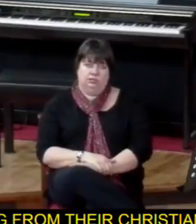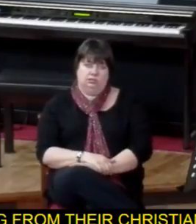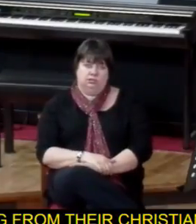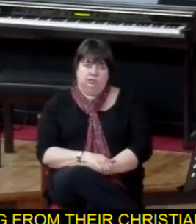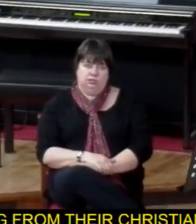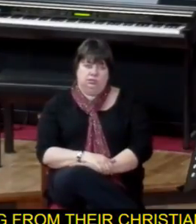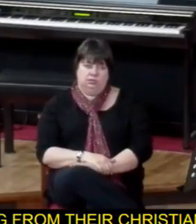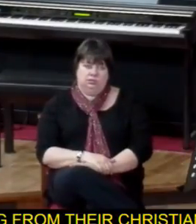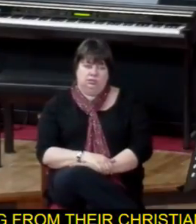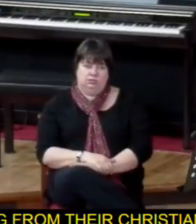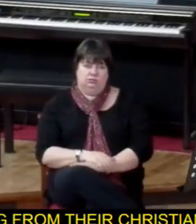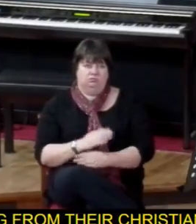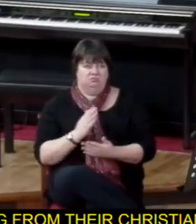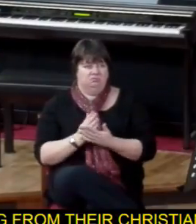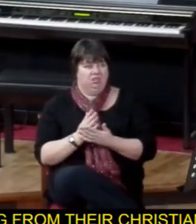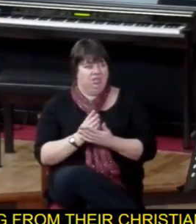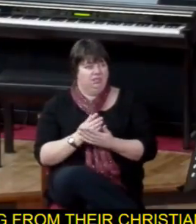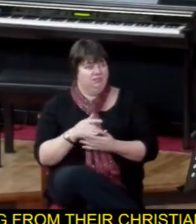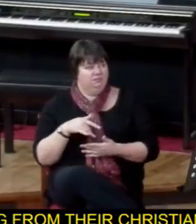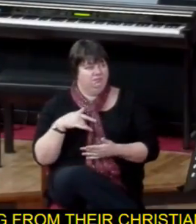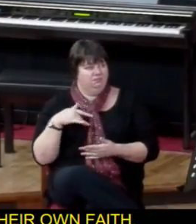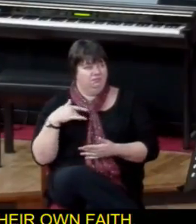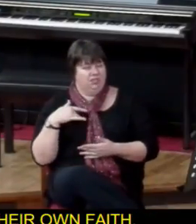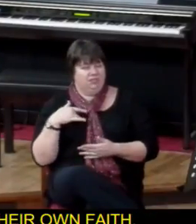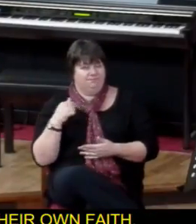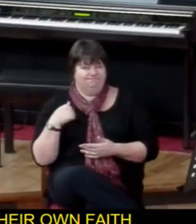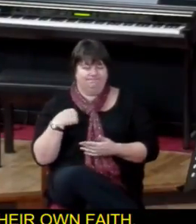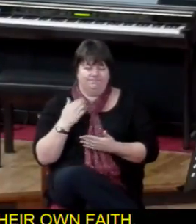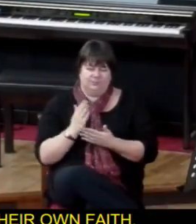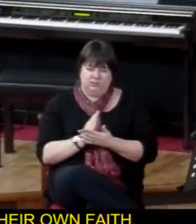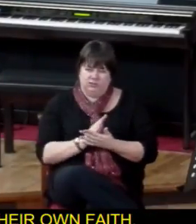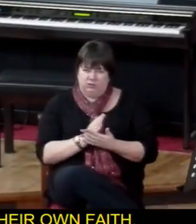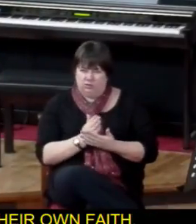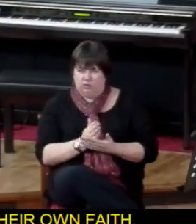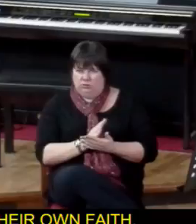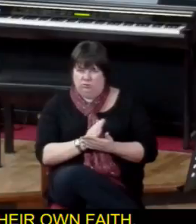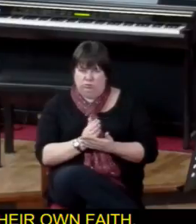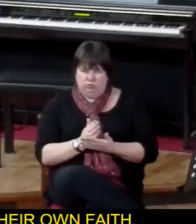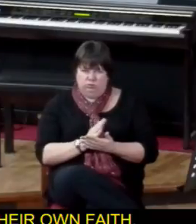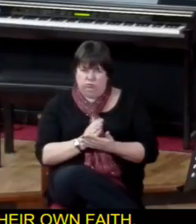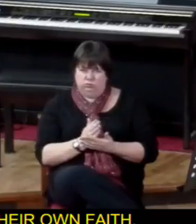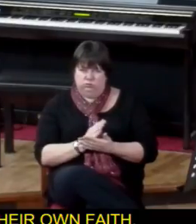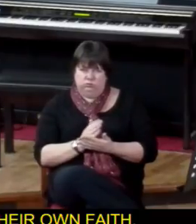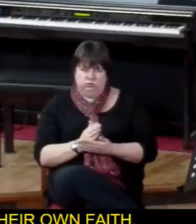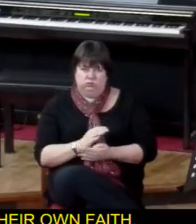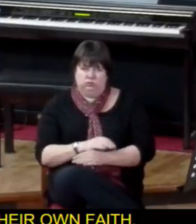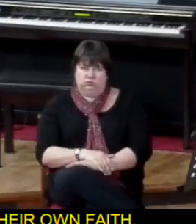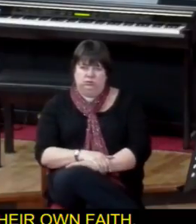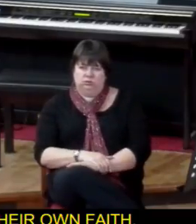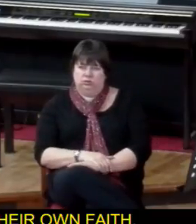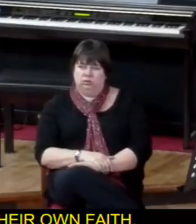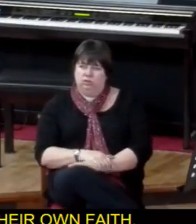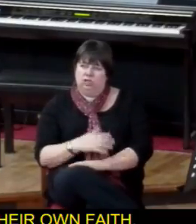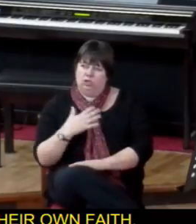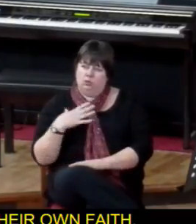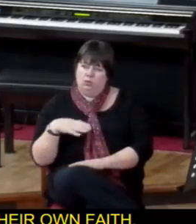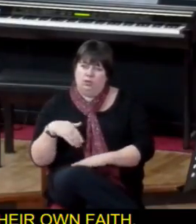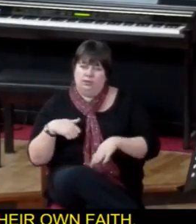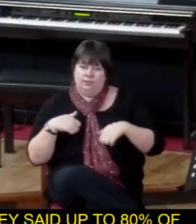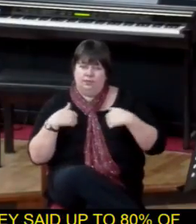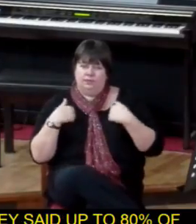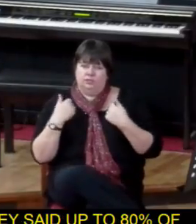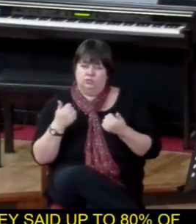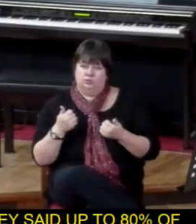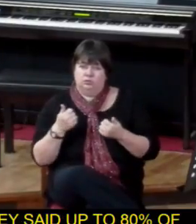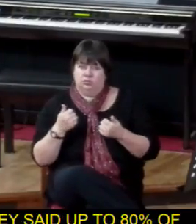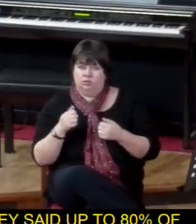So we feel quite vulnerable. We feel quite uncertain. So I want to this morning with you hit